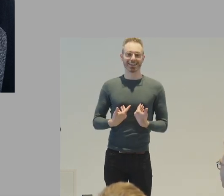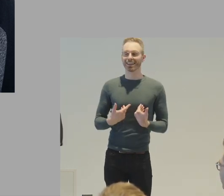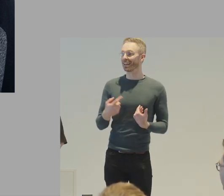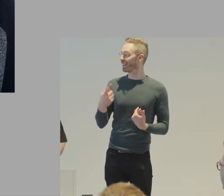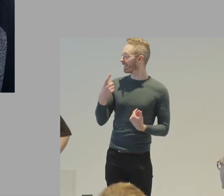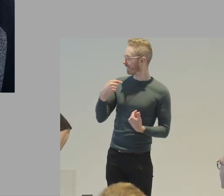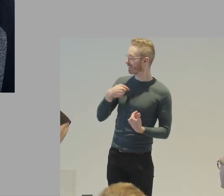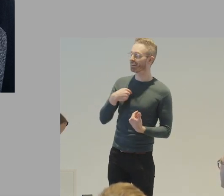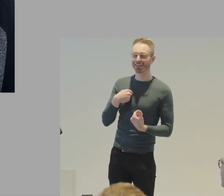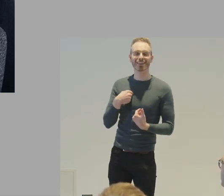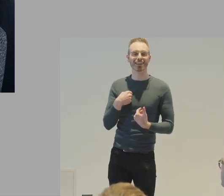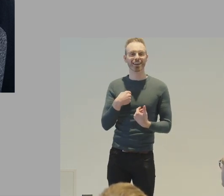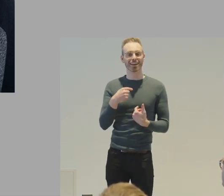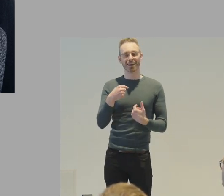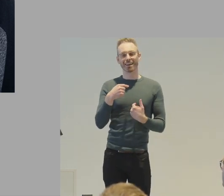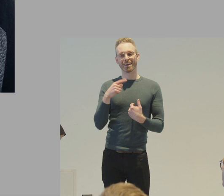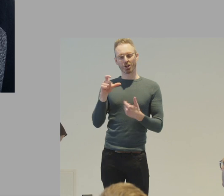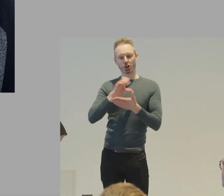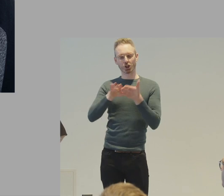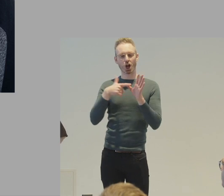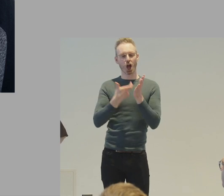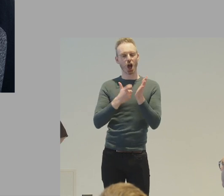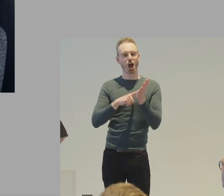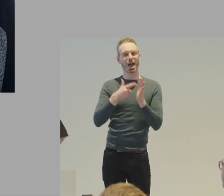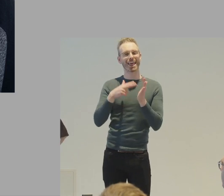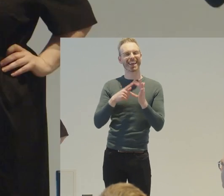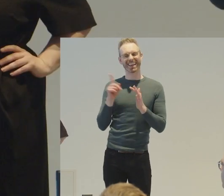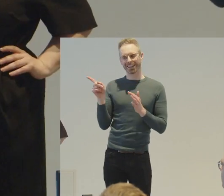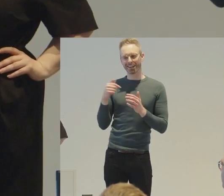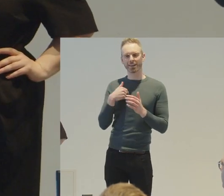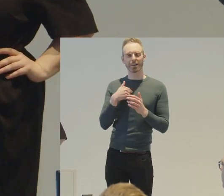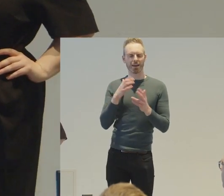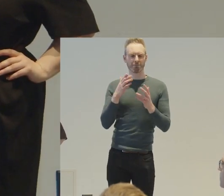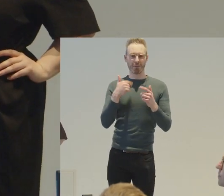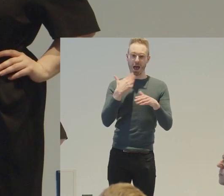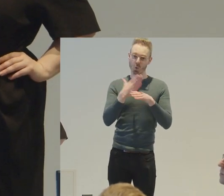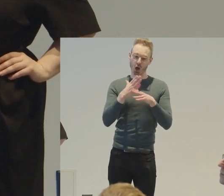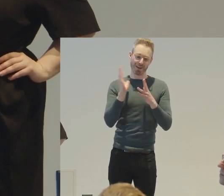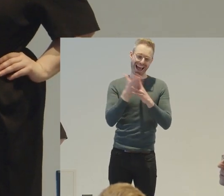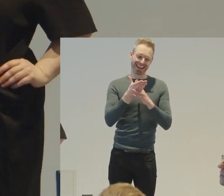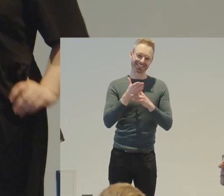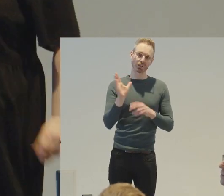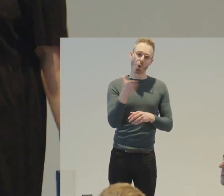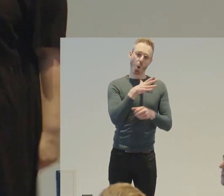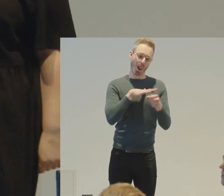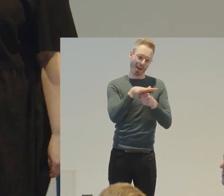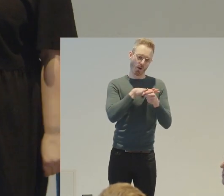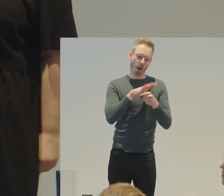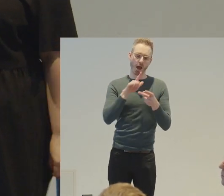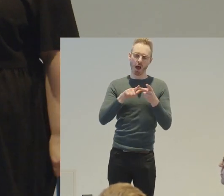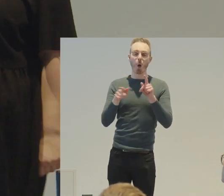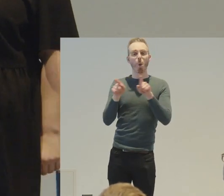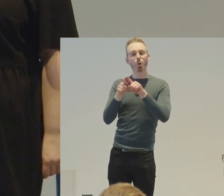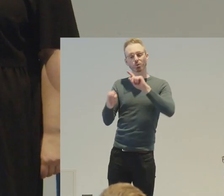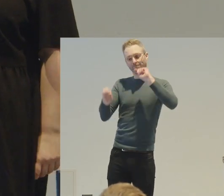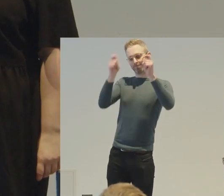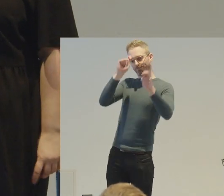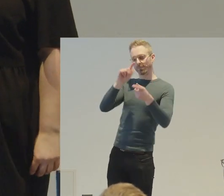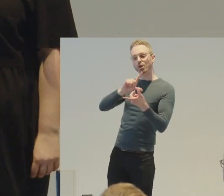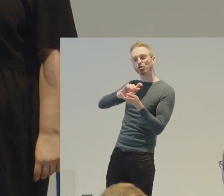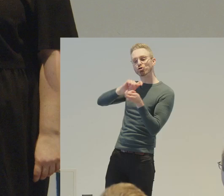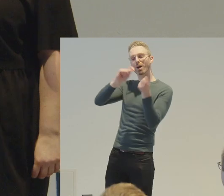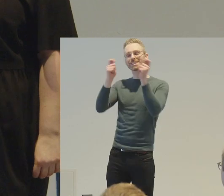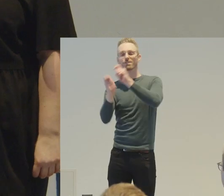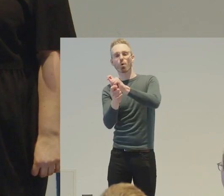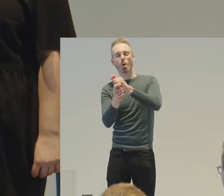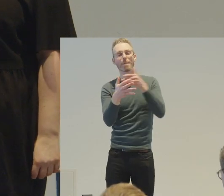would say, being with Access All Areas and also doing a transfer leadership, it's kind of made